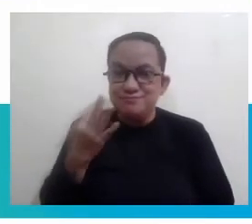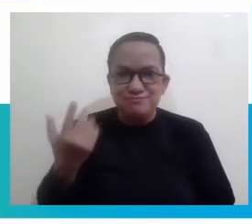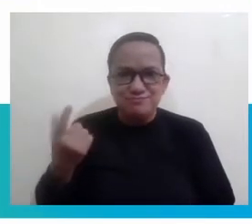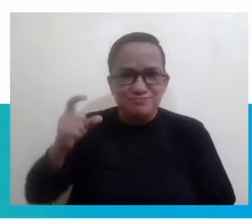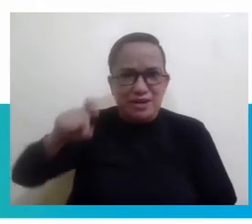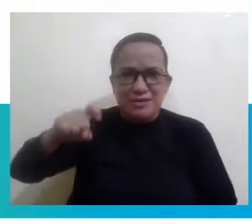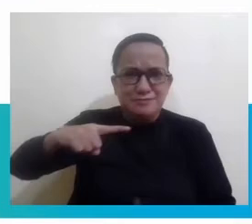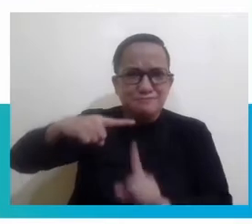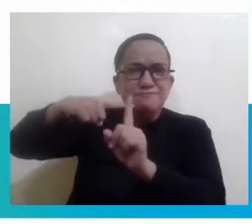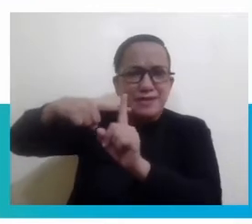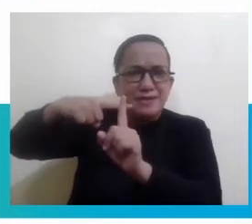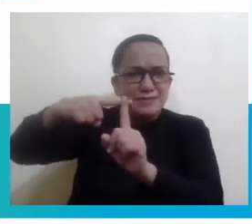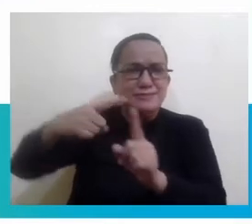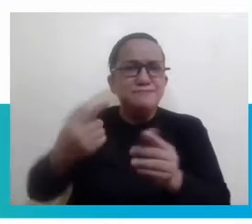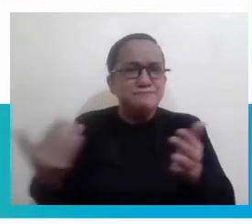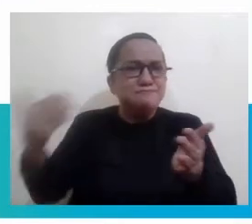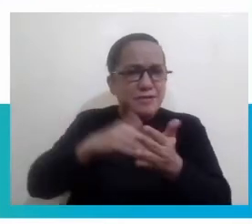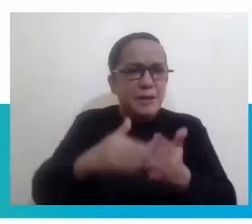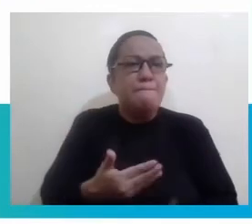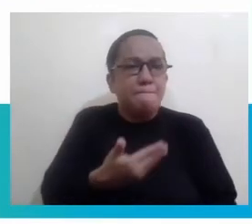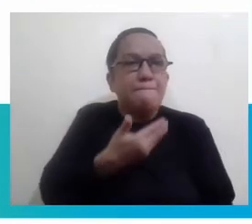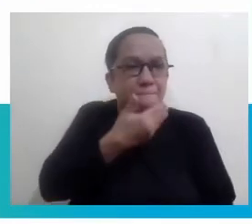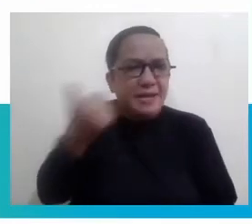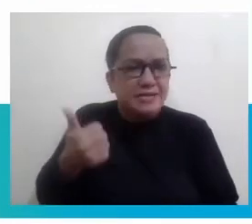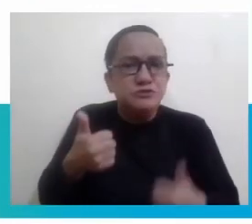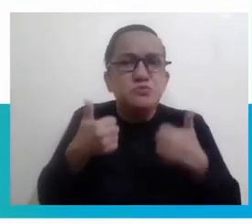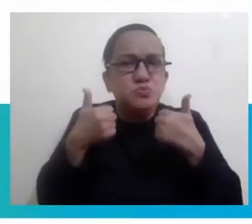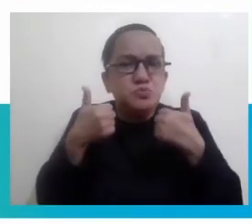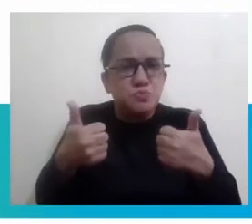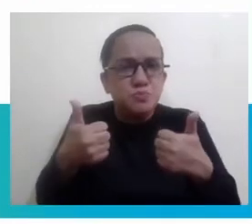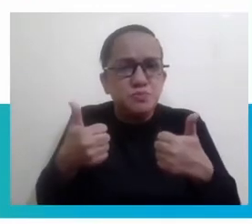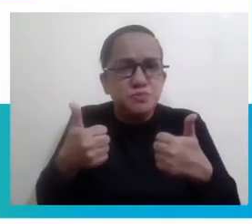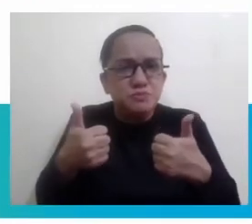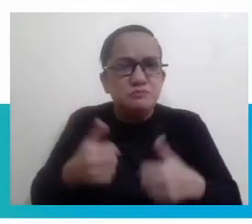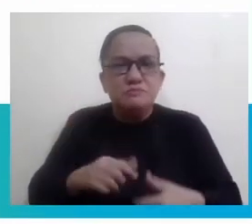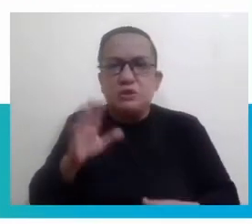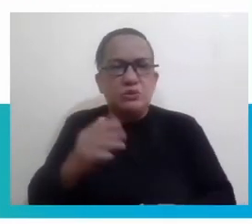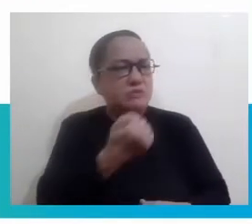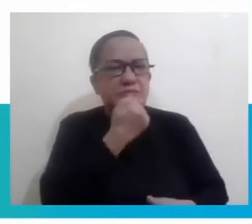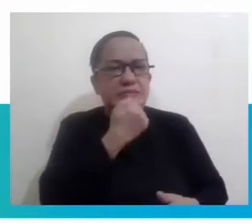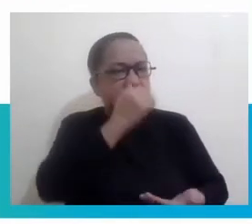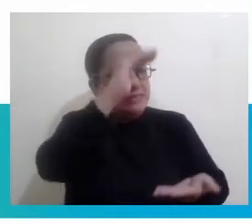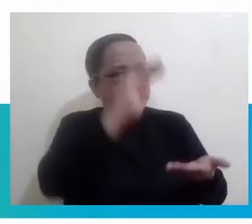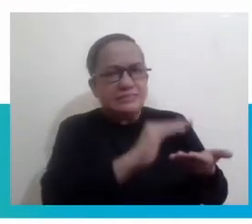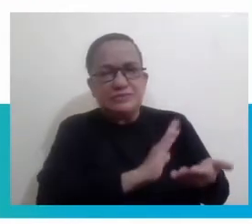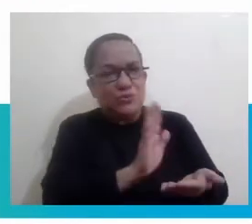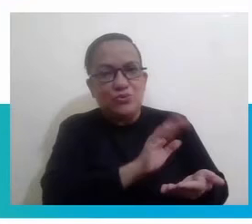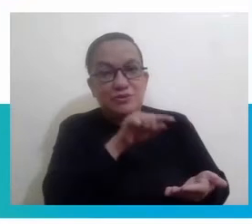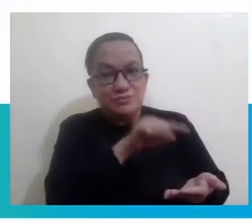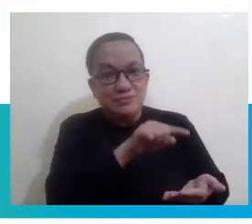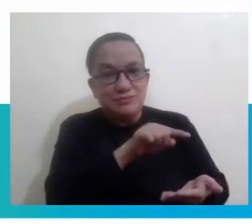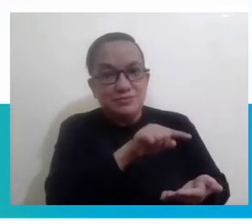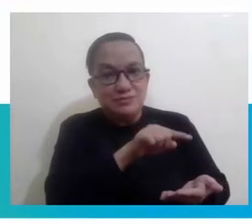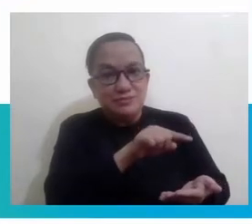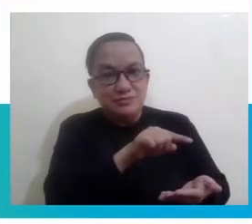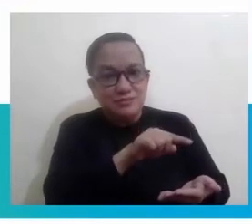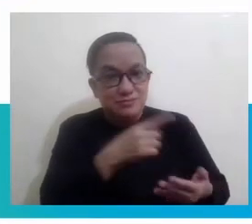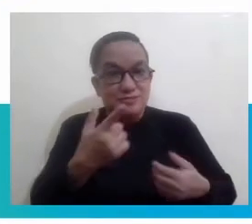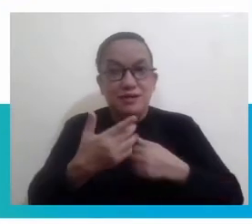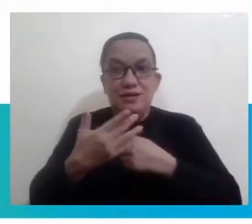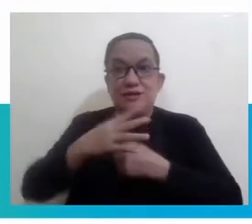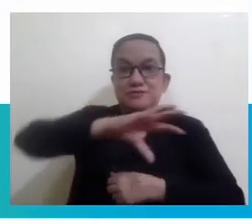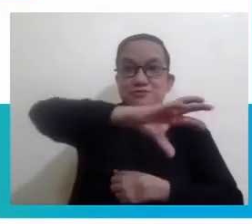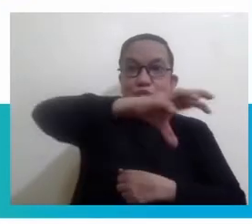and what do we need to be doing less of? So from our discussion here in the Solomon Islands, the first one